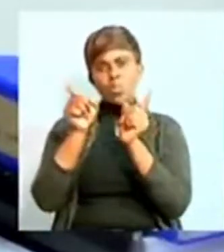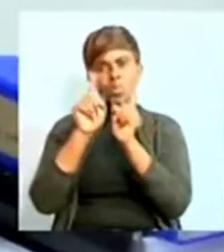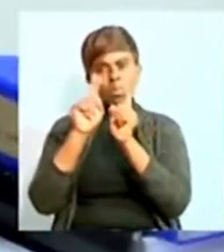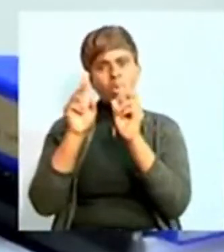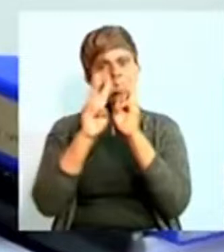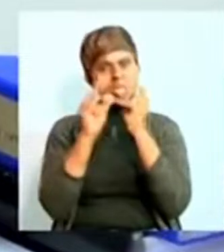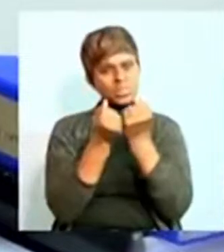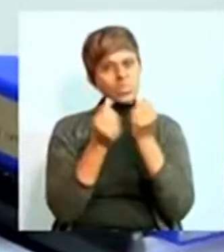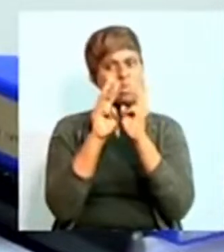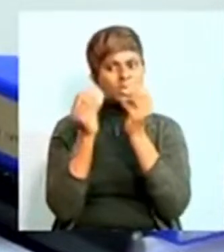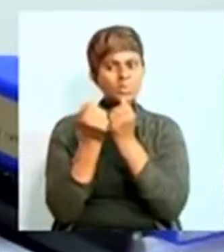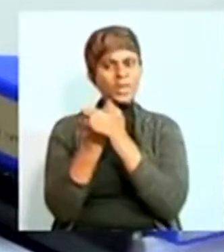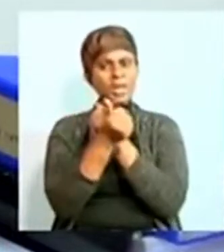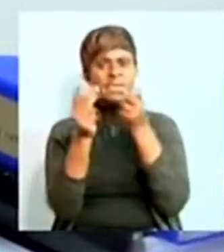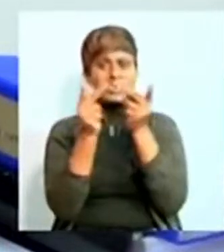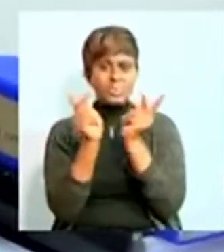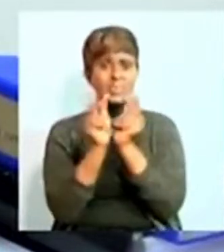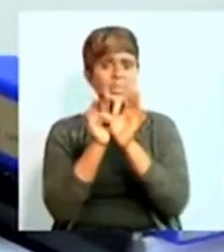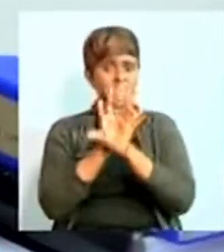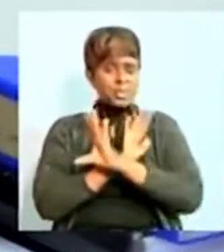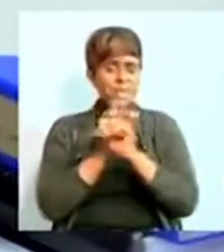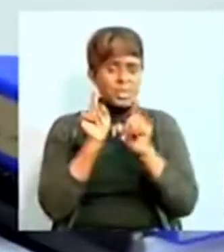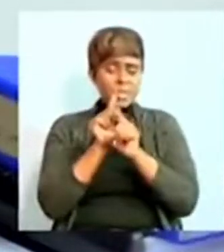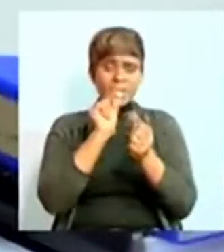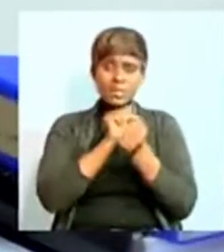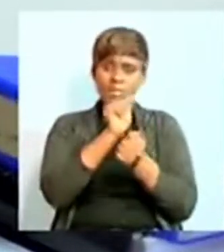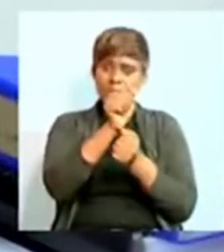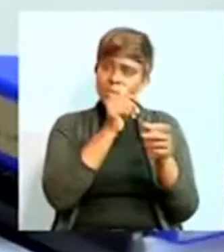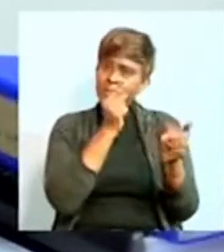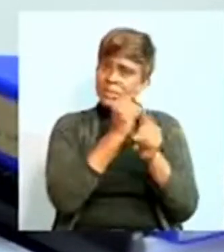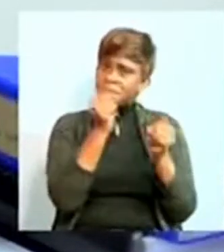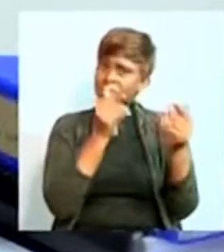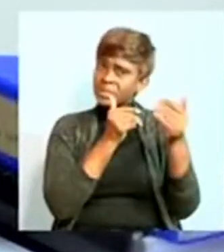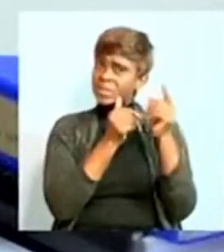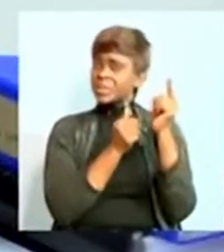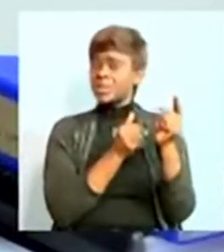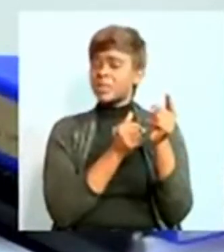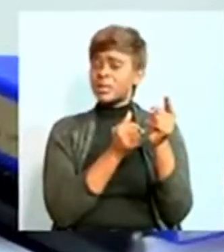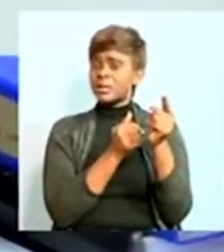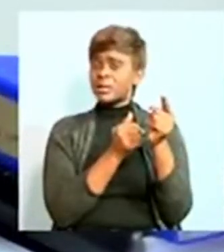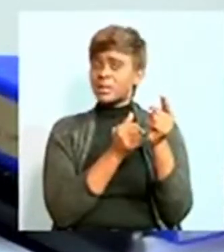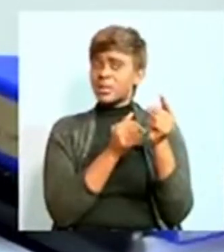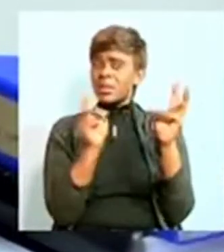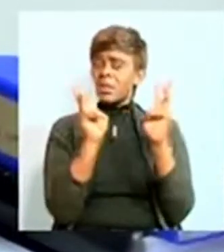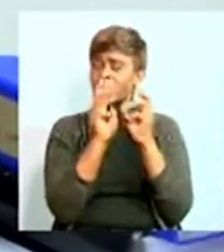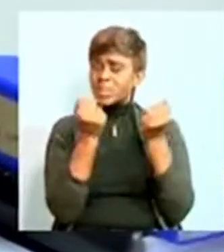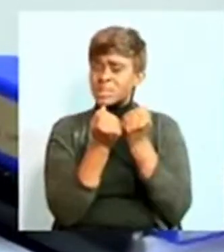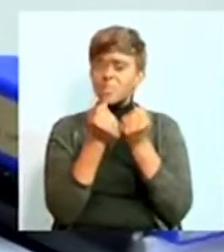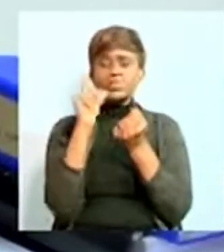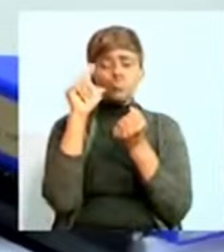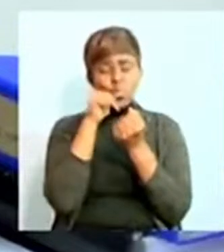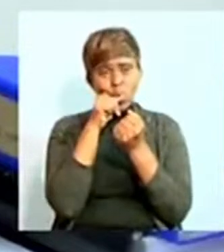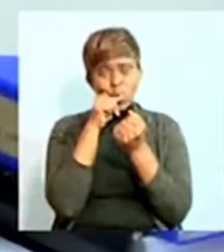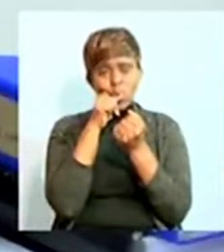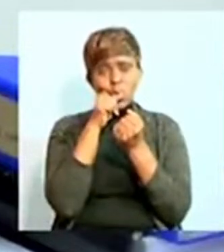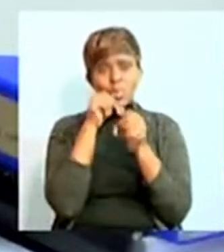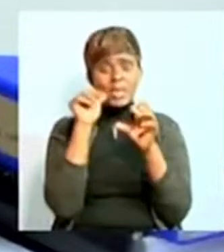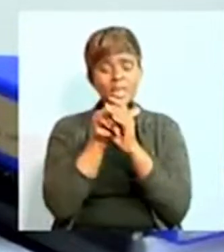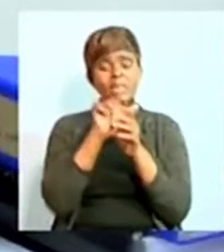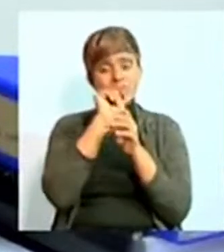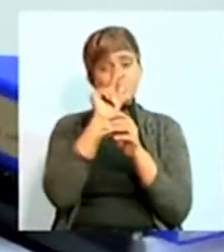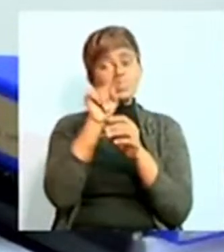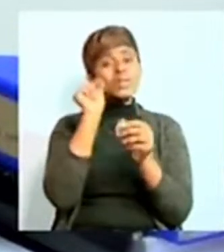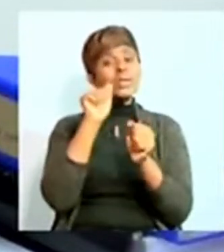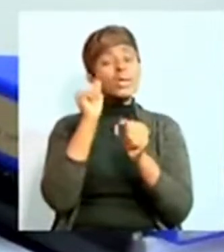to any parts of Zambia, and it's always just nearby there. If there's a workshop tomorrow in